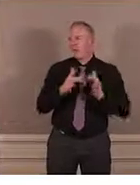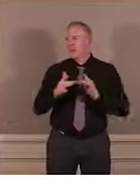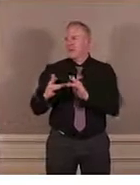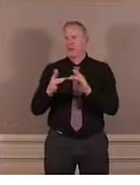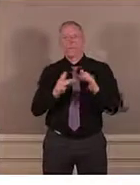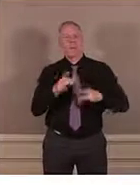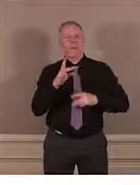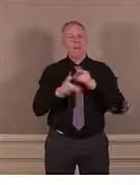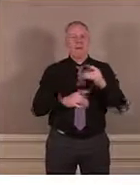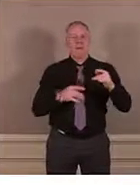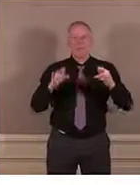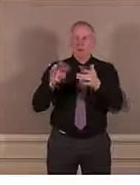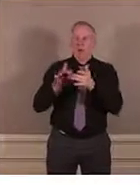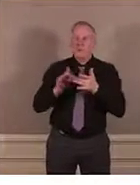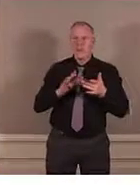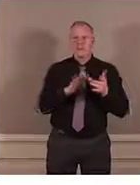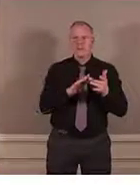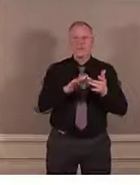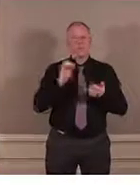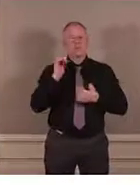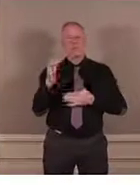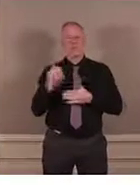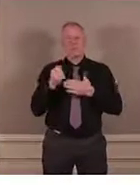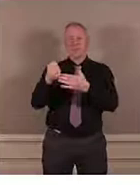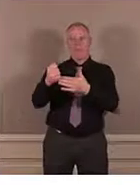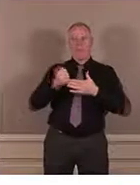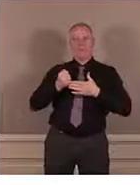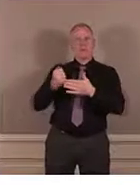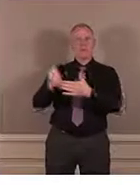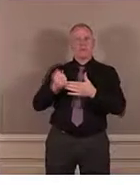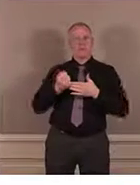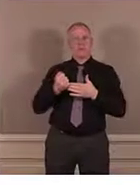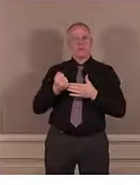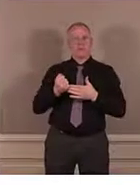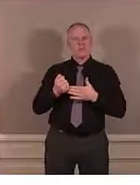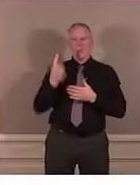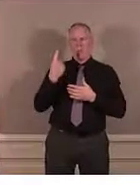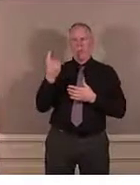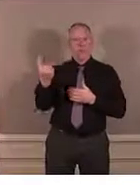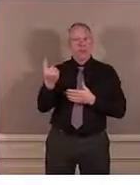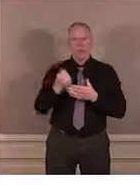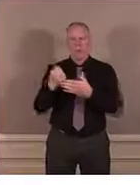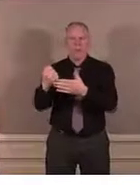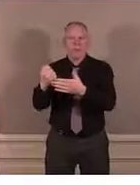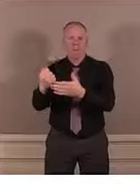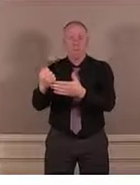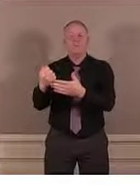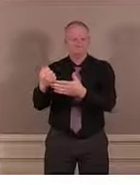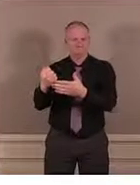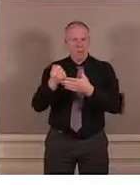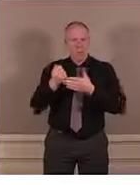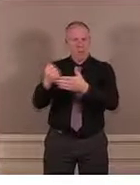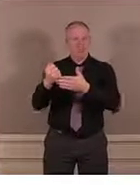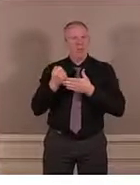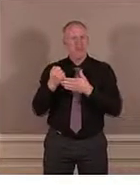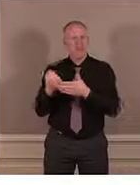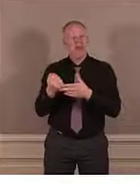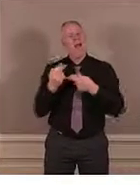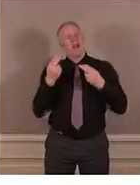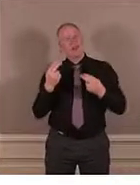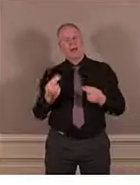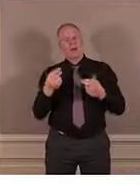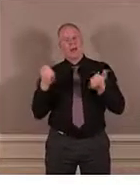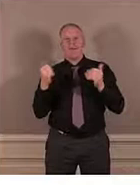and providing mutual support to people, so it was really good to see that some of that was taking place. And obviously you need some sort